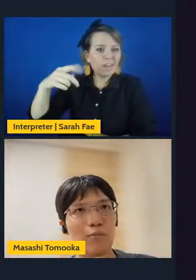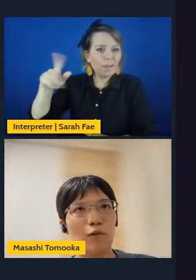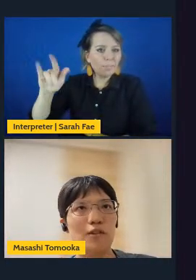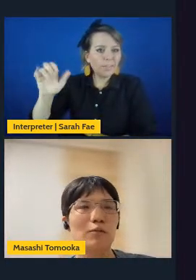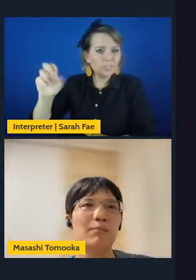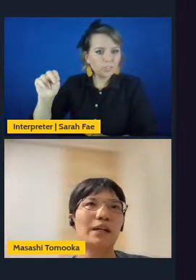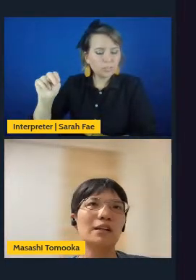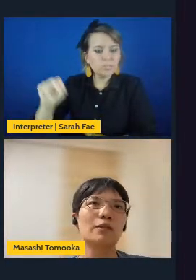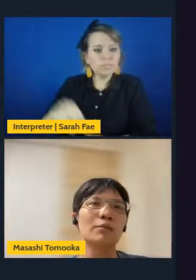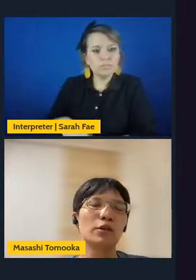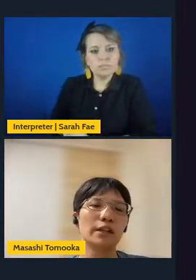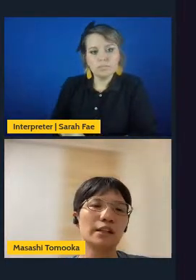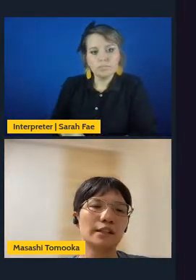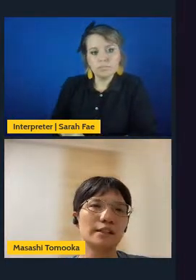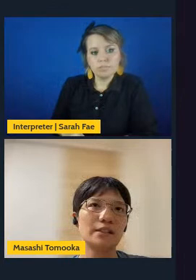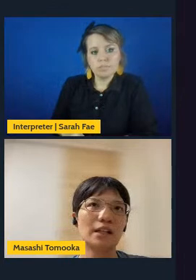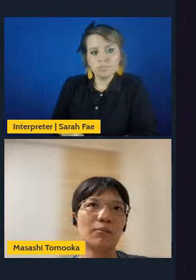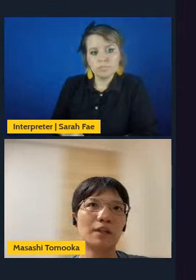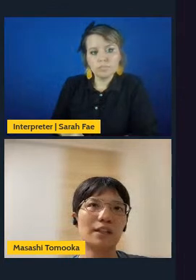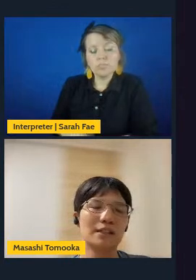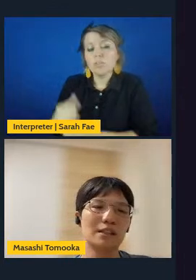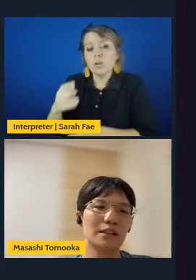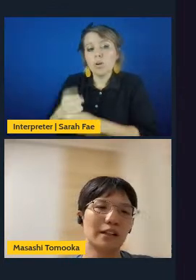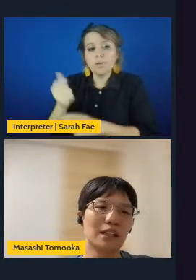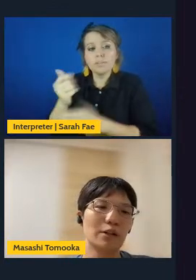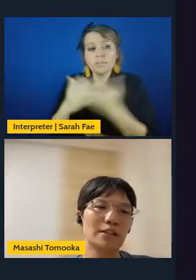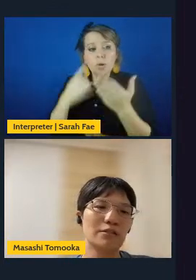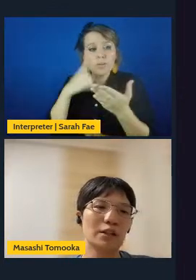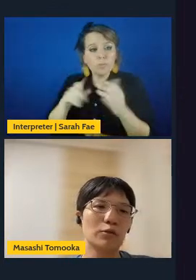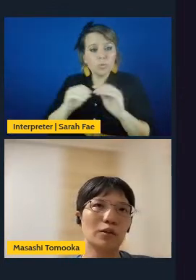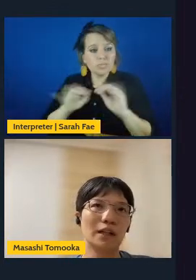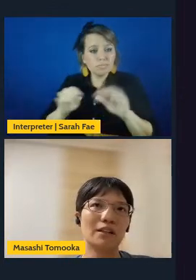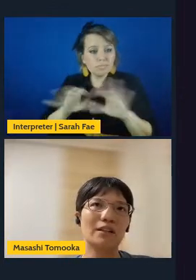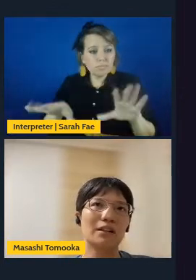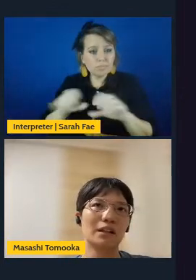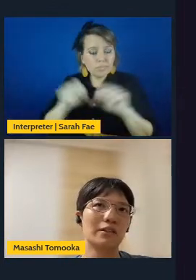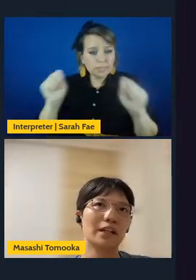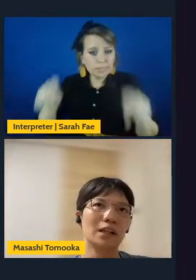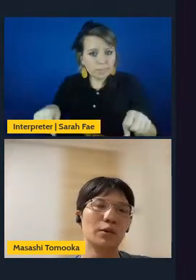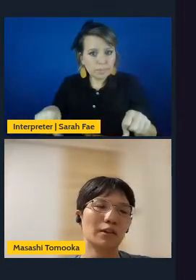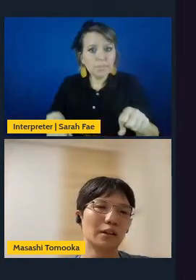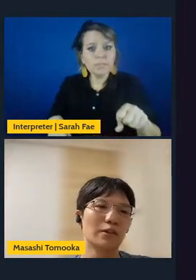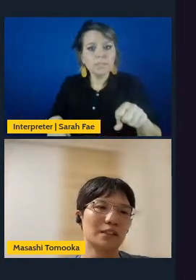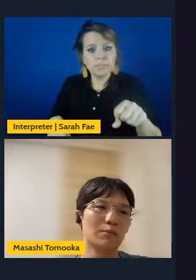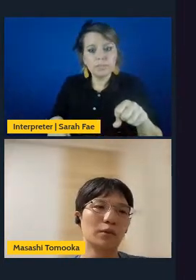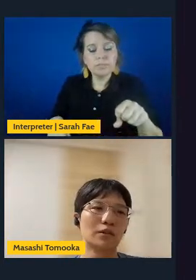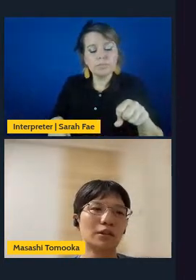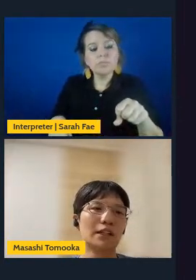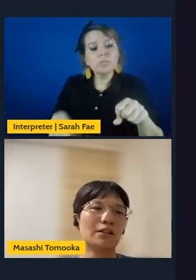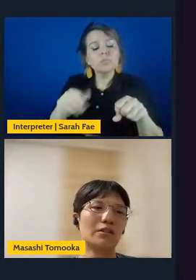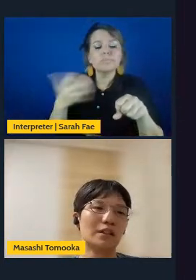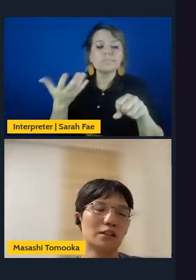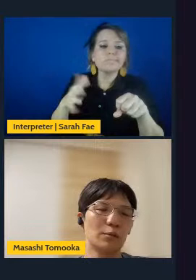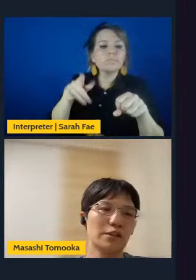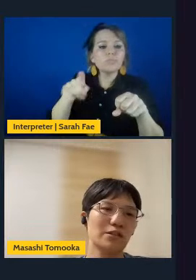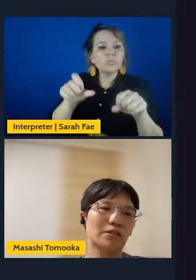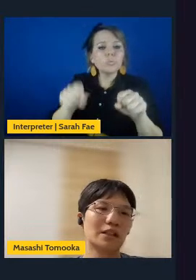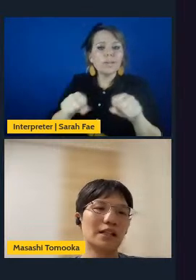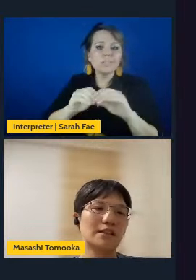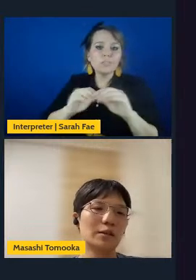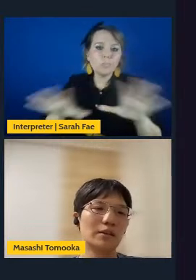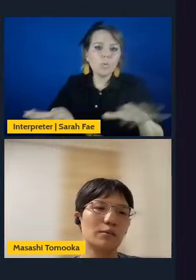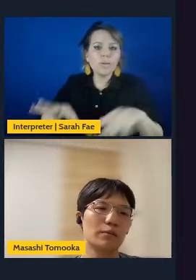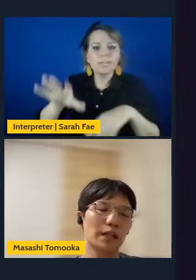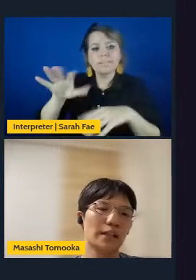I'd say most of the part of deploying this system is relatively straightforward. You can deploy, for example, CloudFront distribution